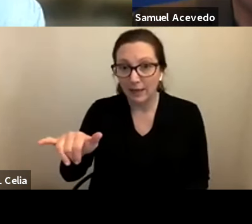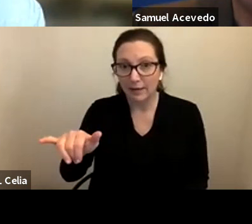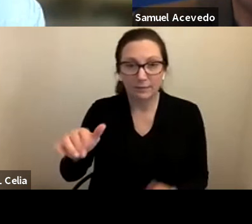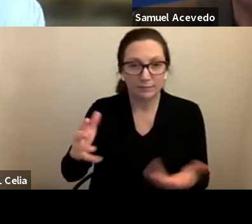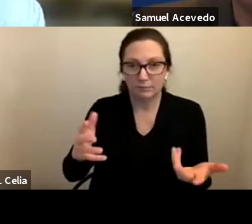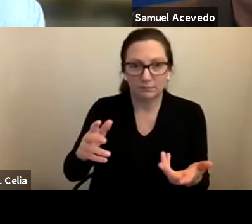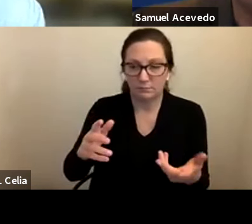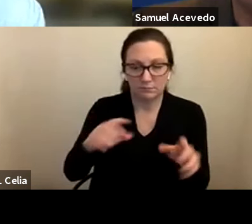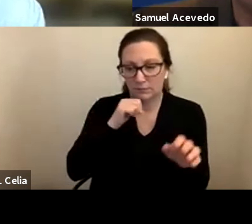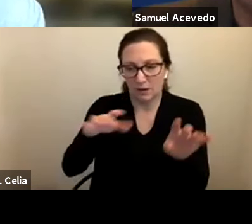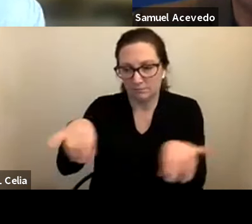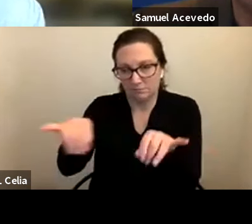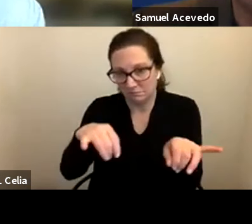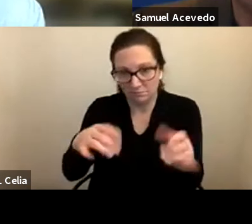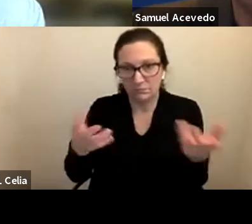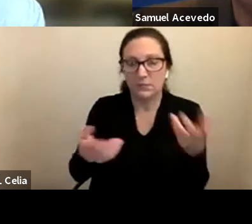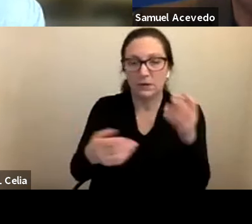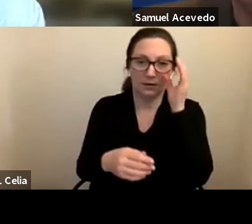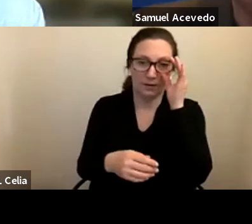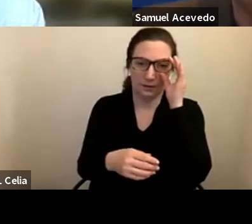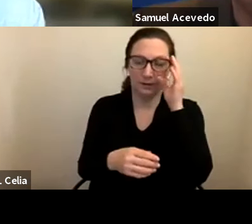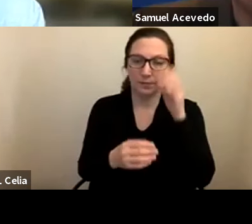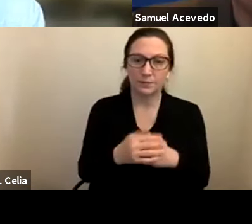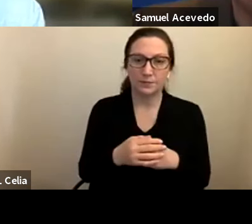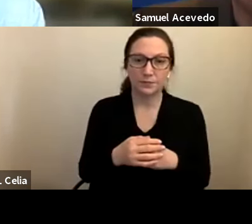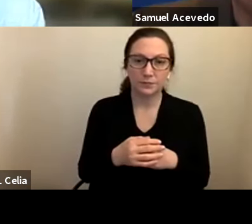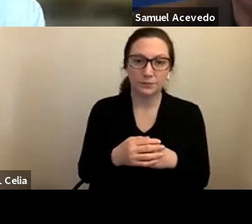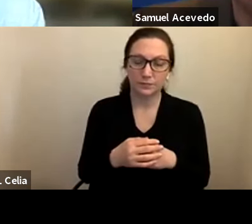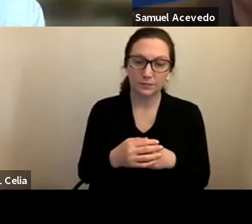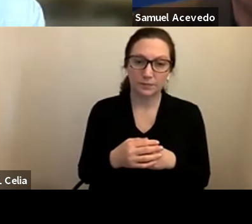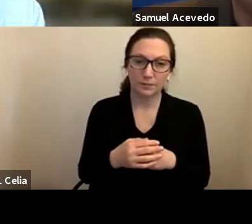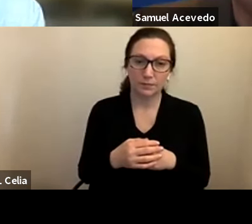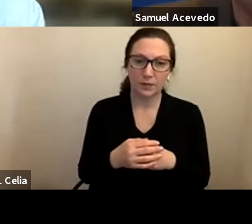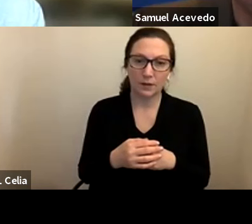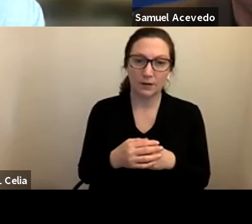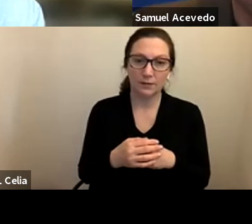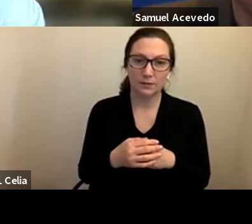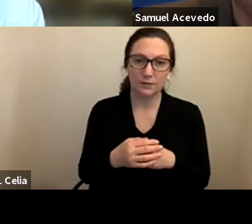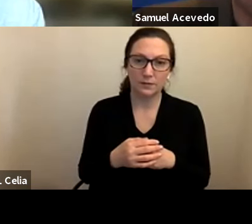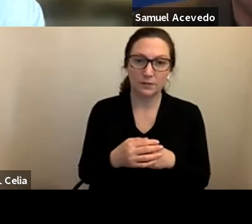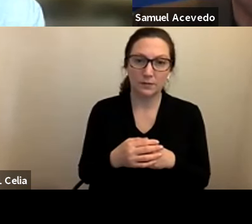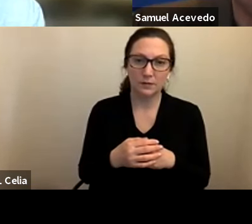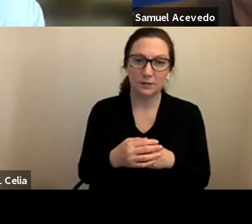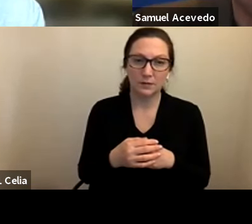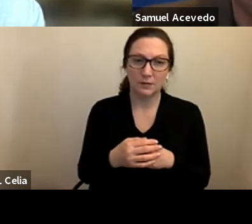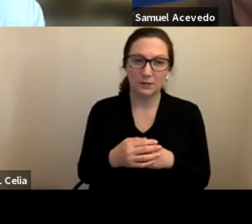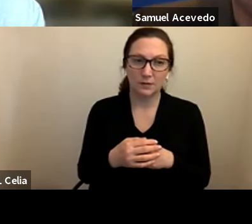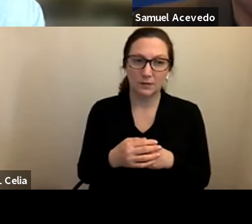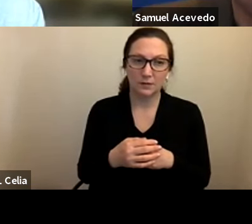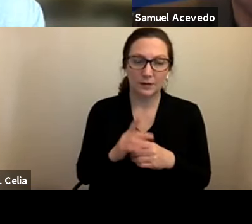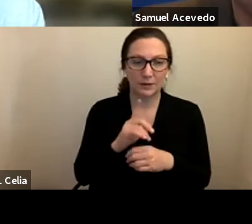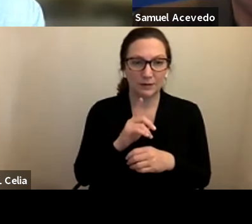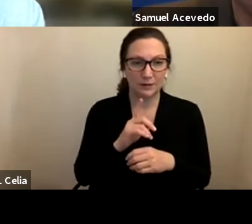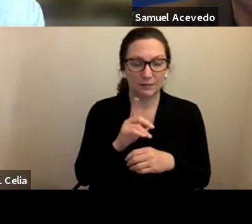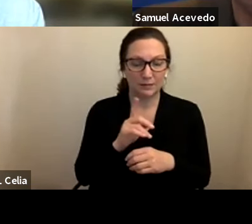inconsistencies. You can imagine that. But, is there a way that you can